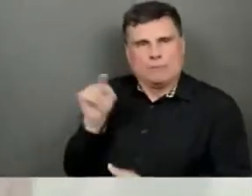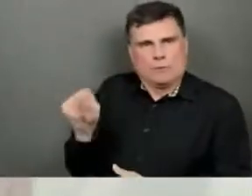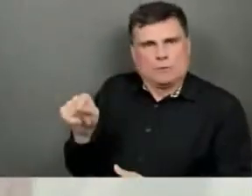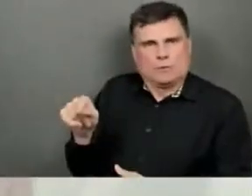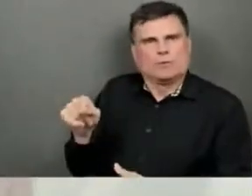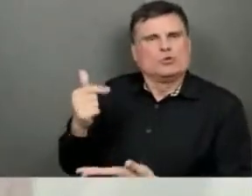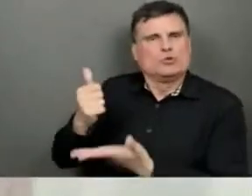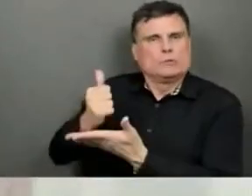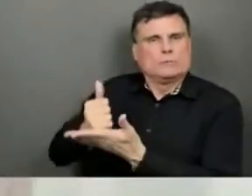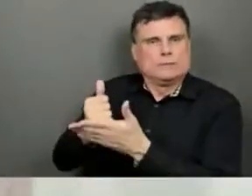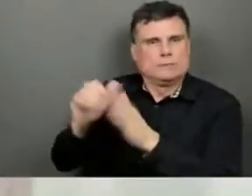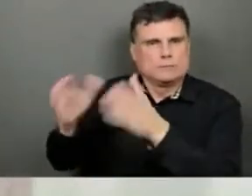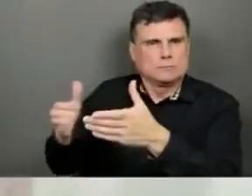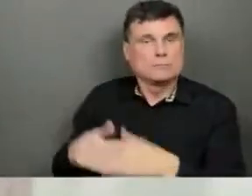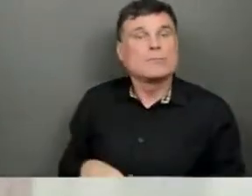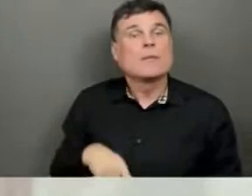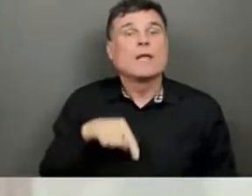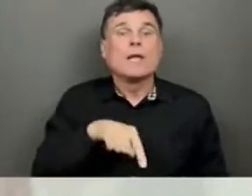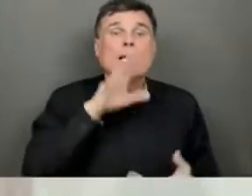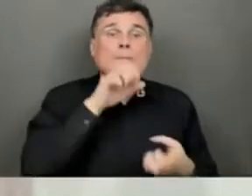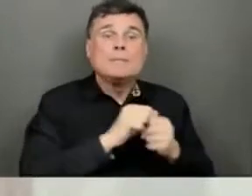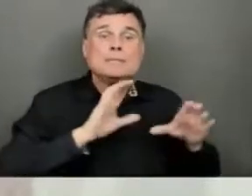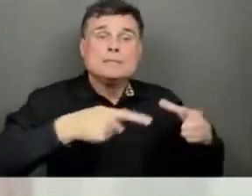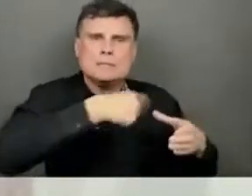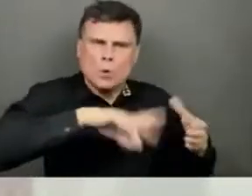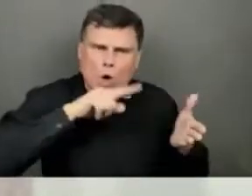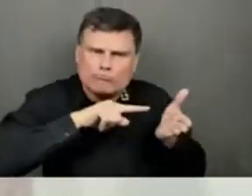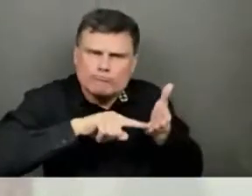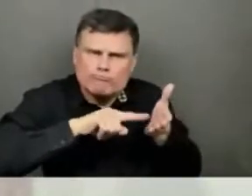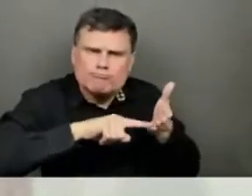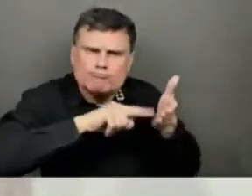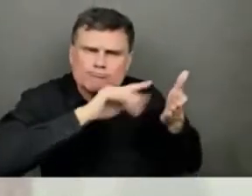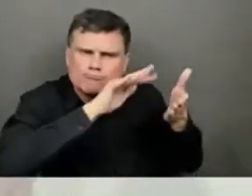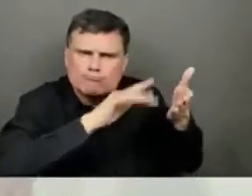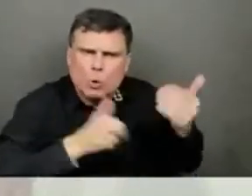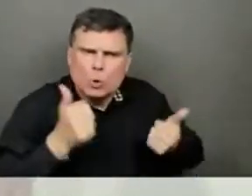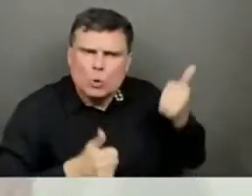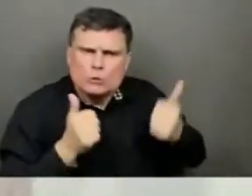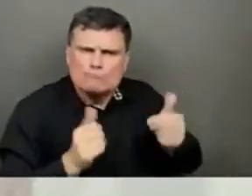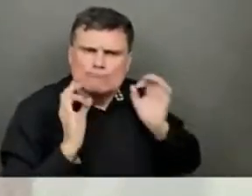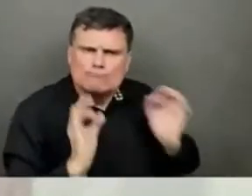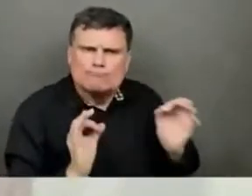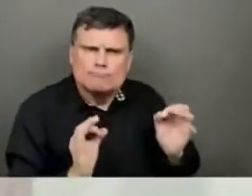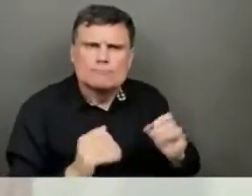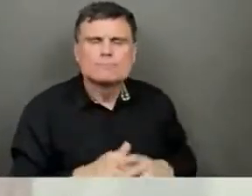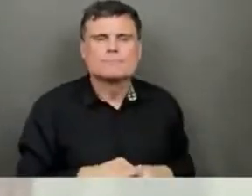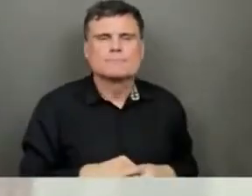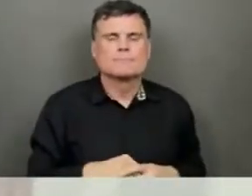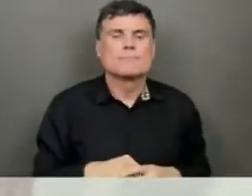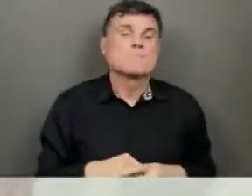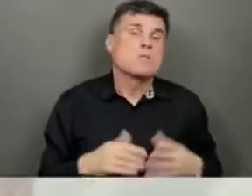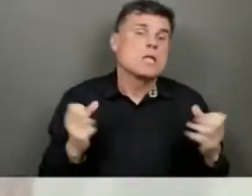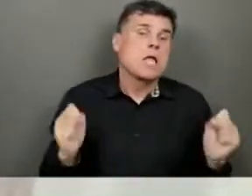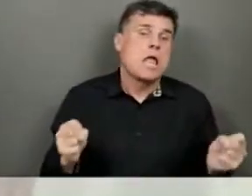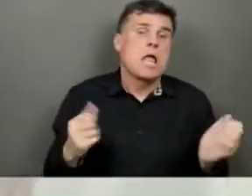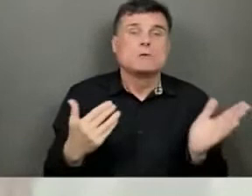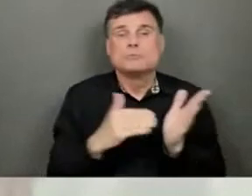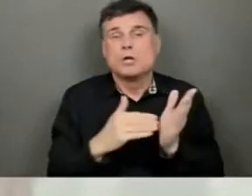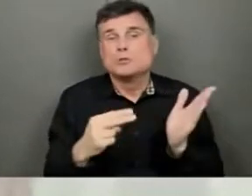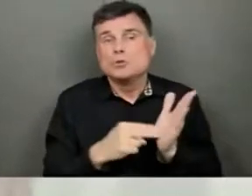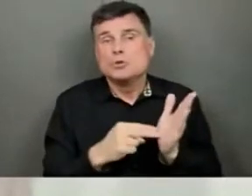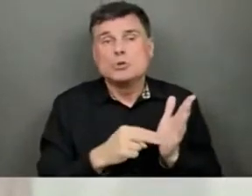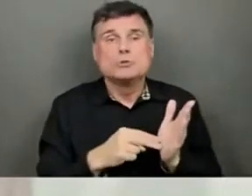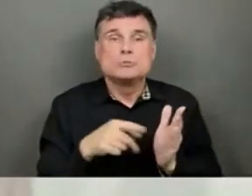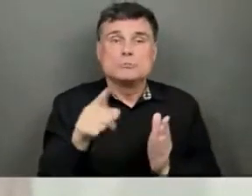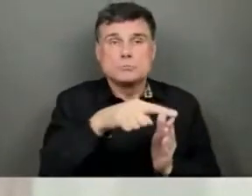more available. As you know, you can receive it by prescription from your provider across the province,